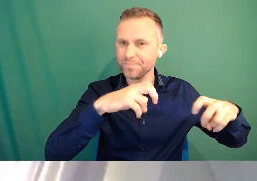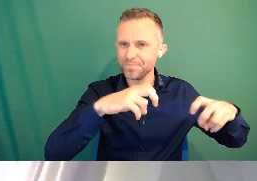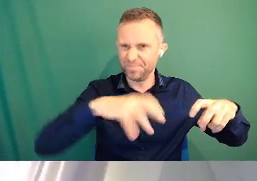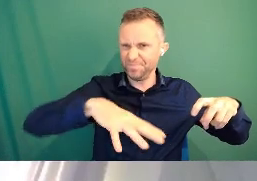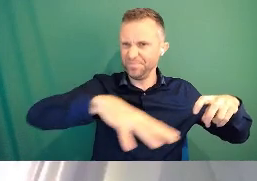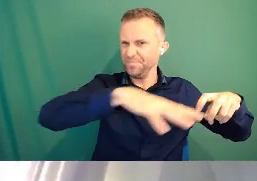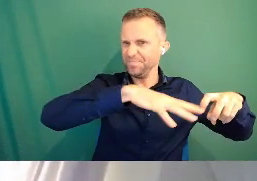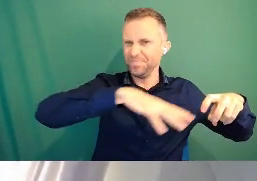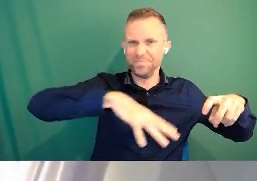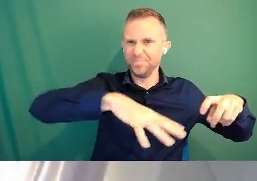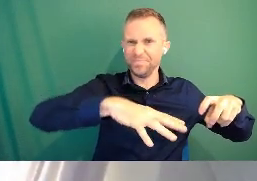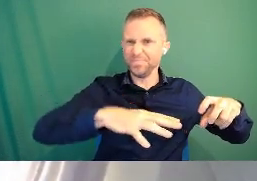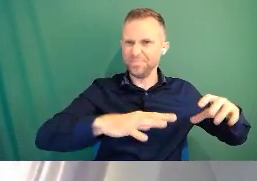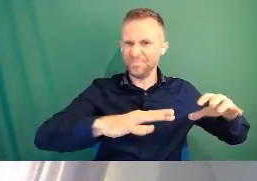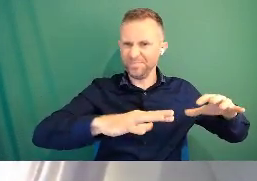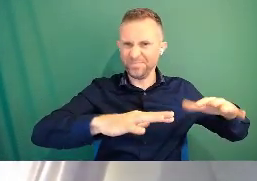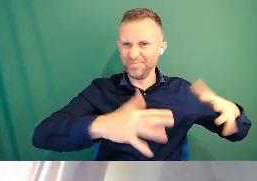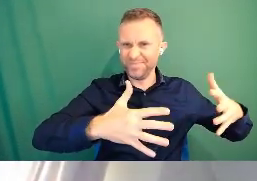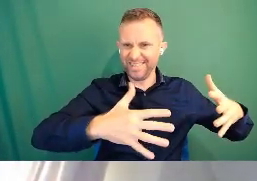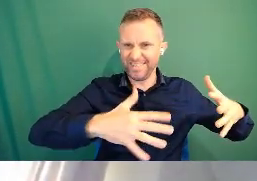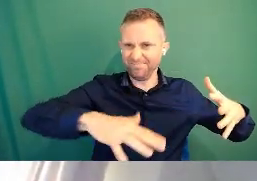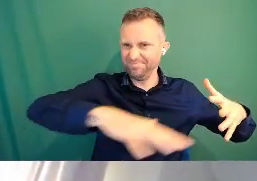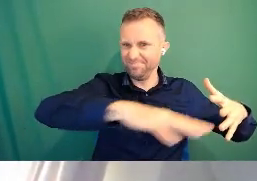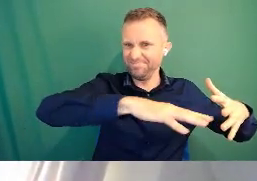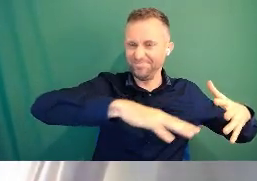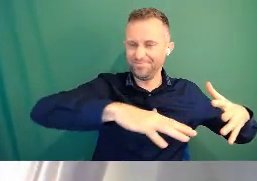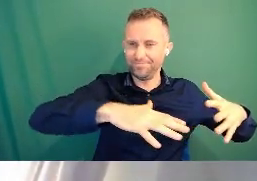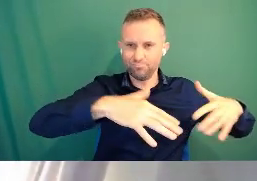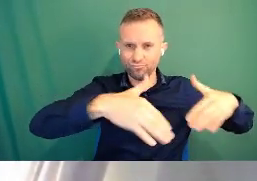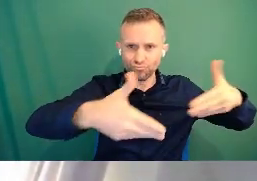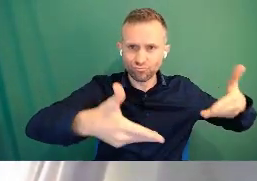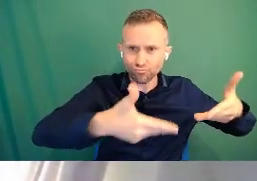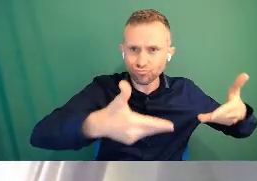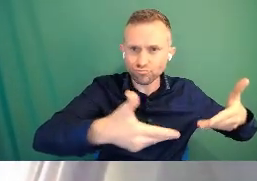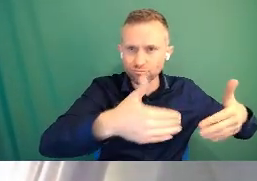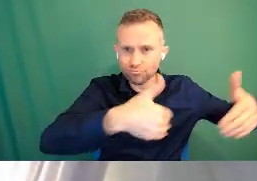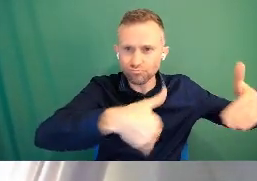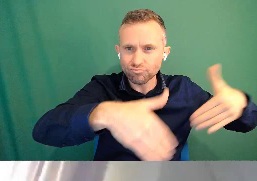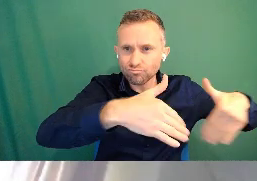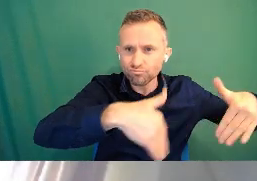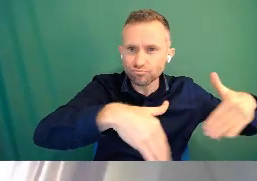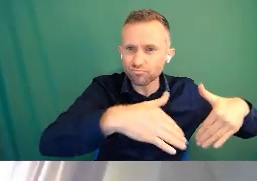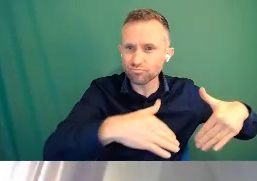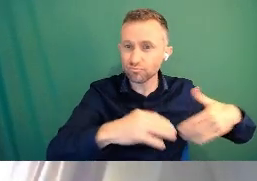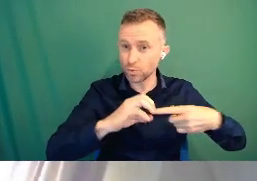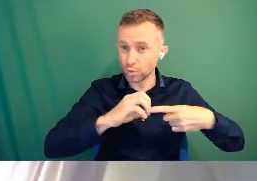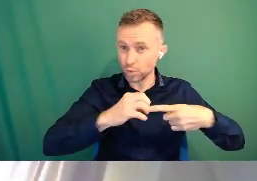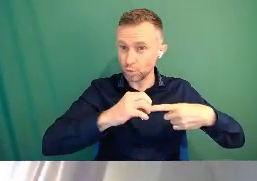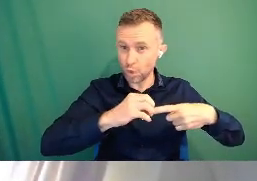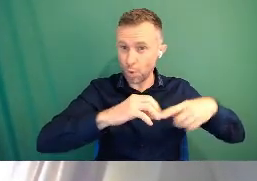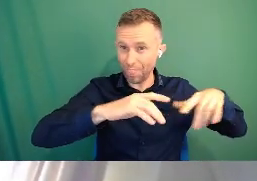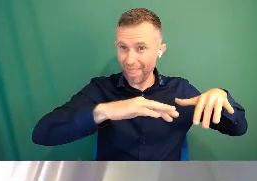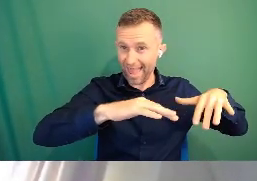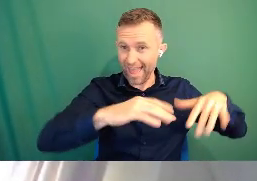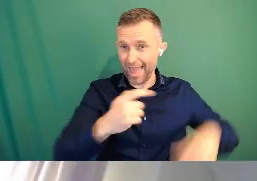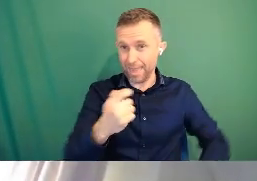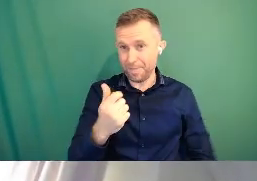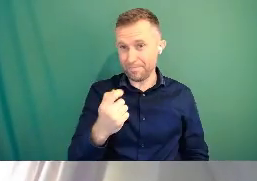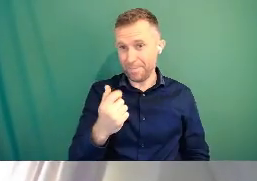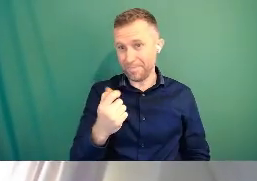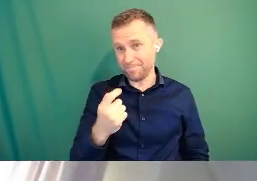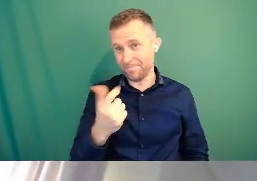excavated to see what they're working with. So by this point, all of the ruin was, there wasn't a great